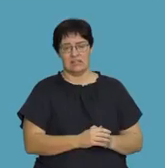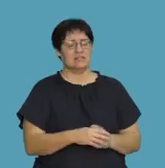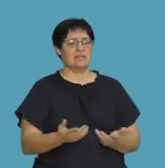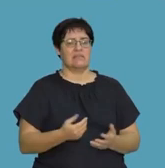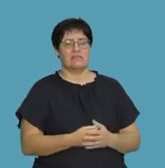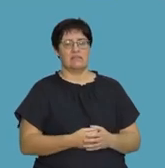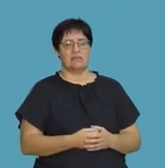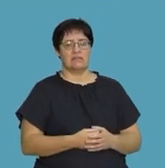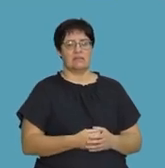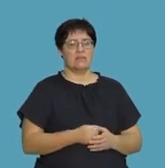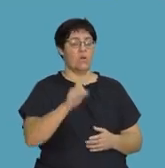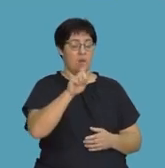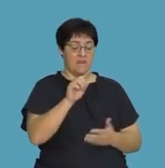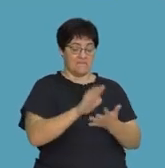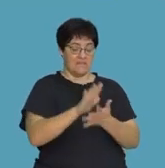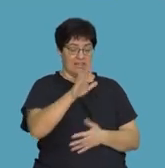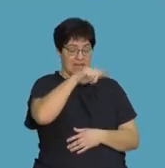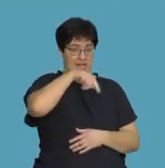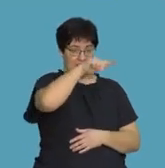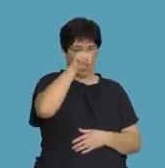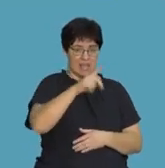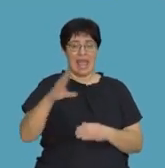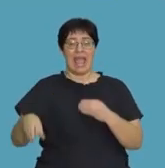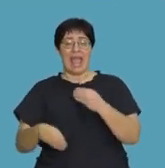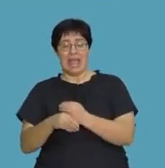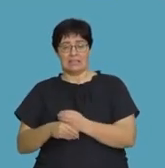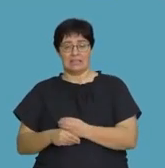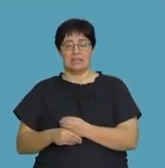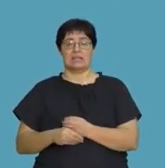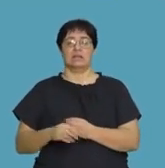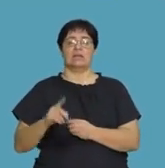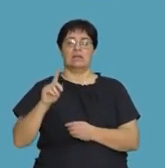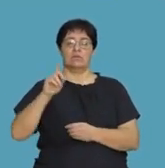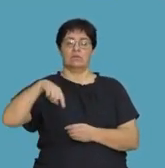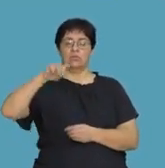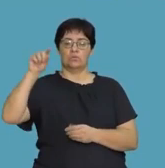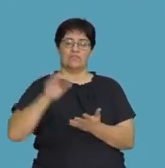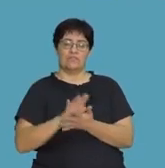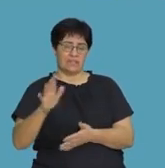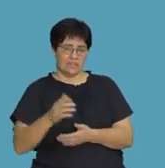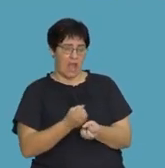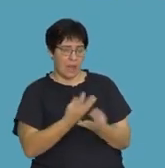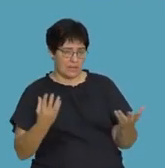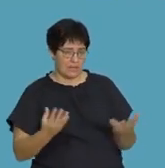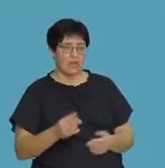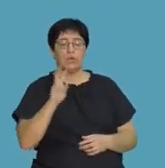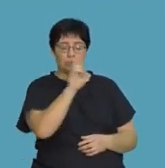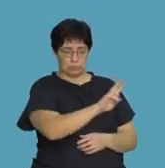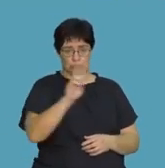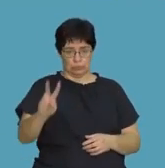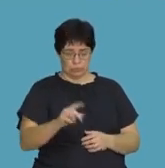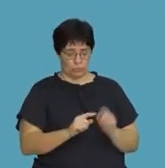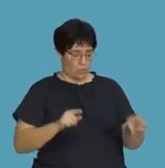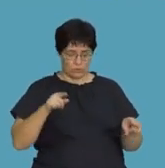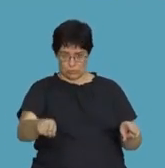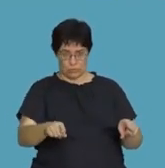can say to you, I have 1 root of 15. I'm adding it to 1 root of 15. How many roots of 15 will I have?